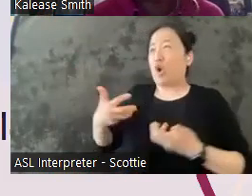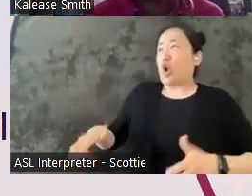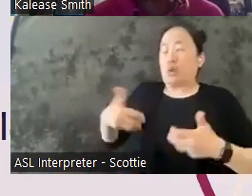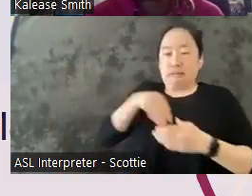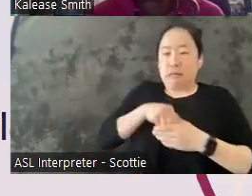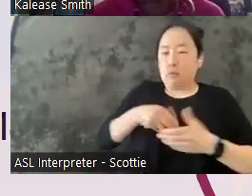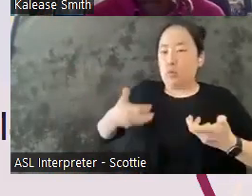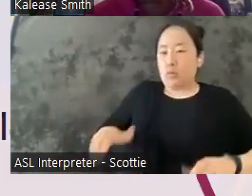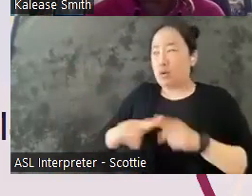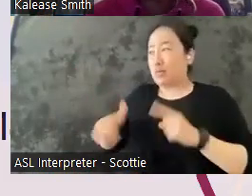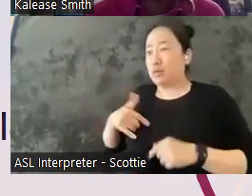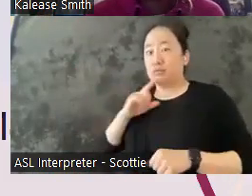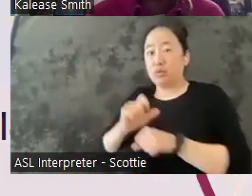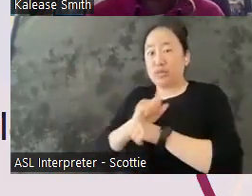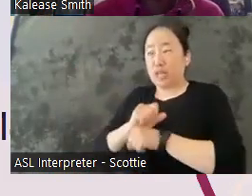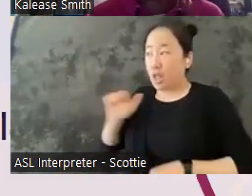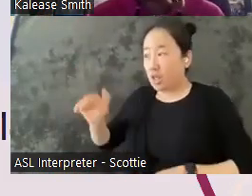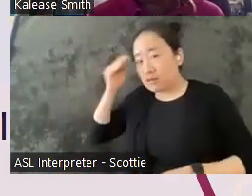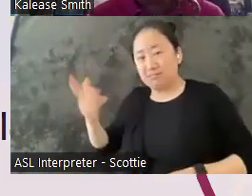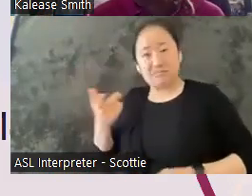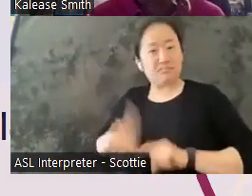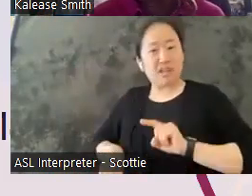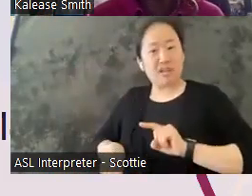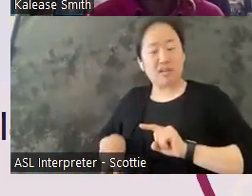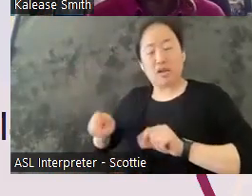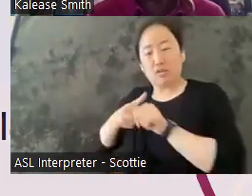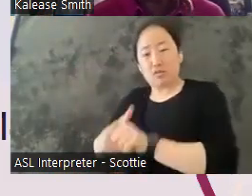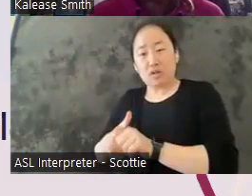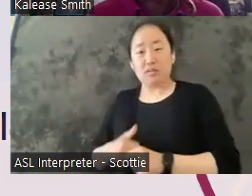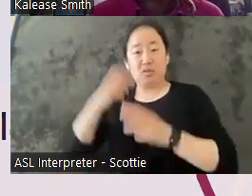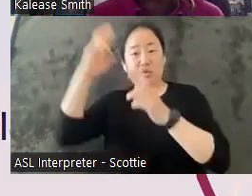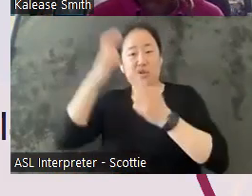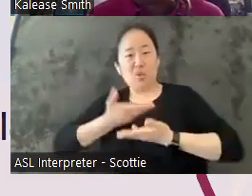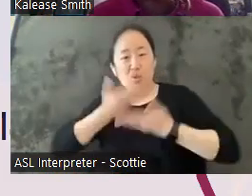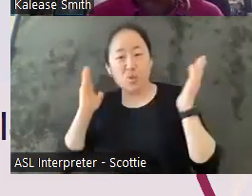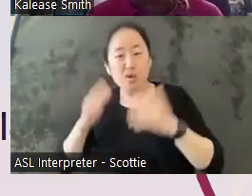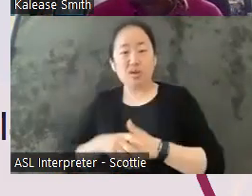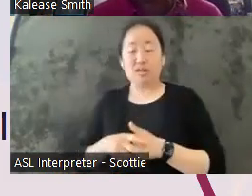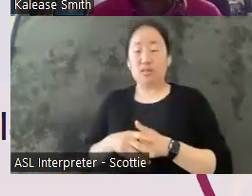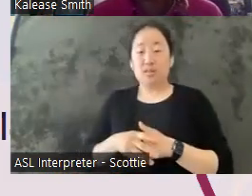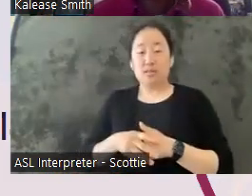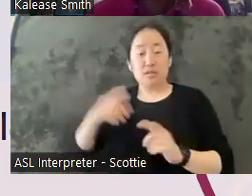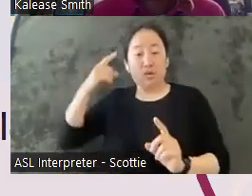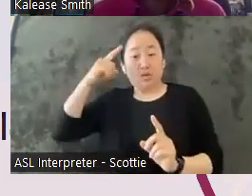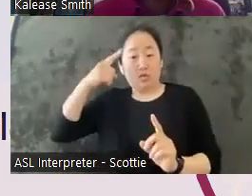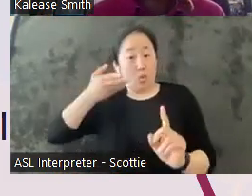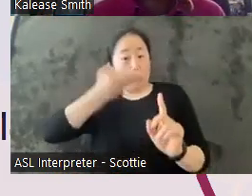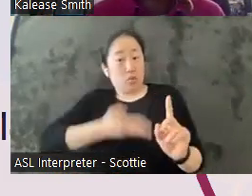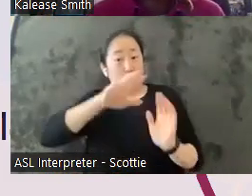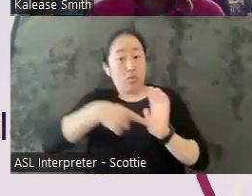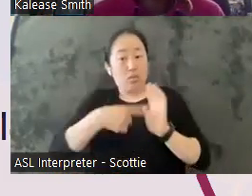really didn't have a voice. You weren't respected. You were there to take care of the house and the kids.